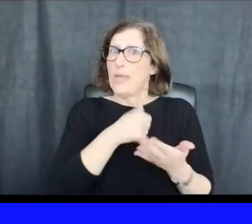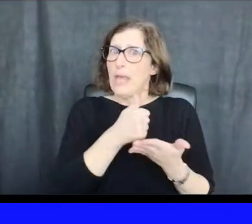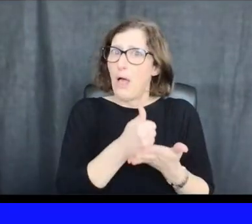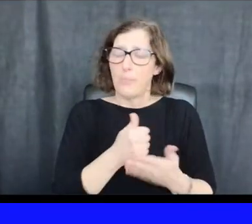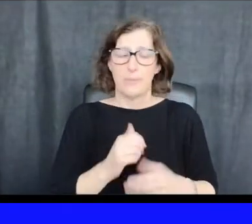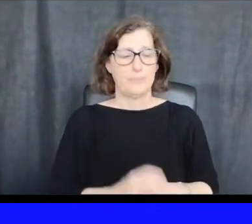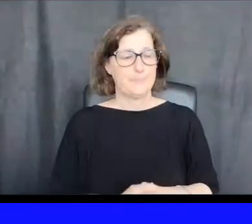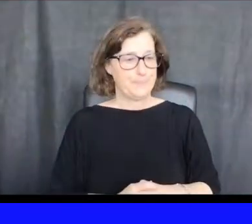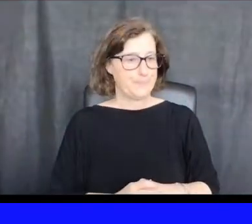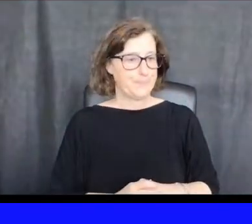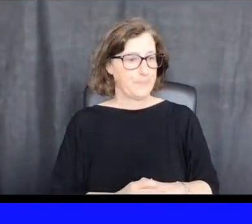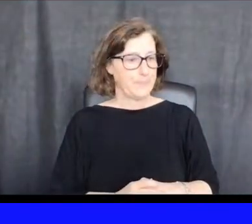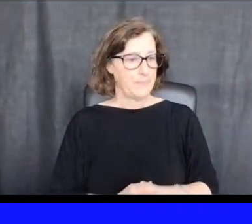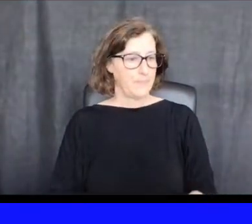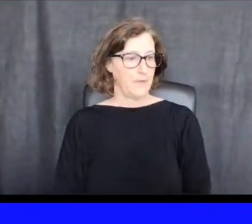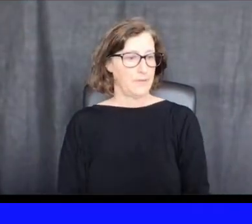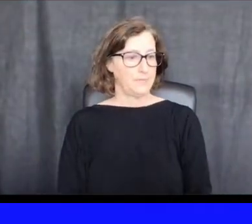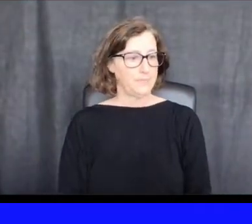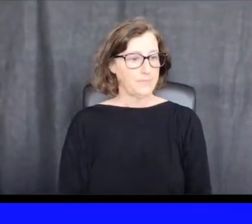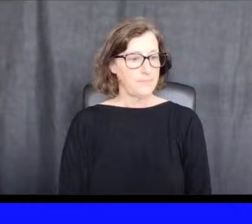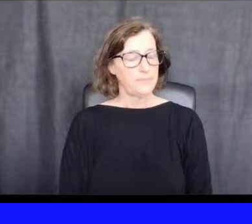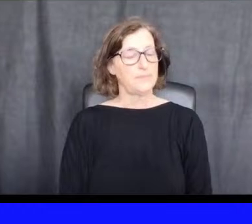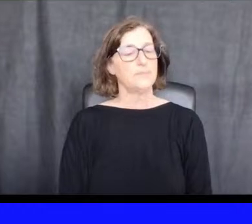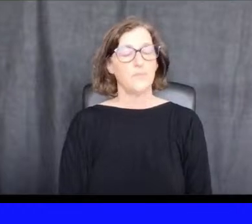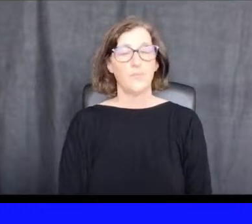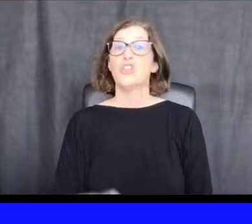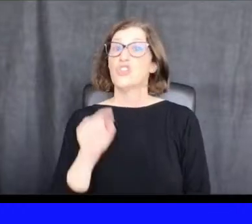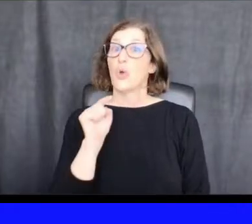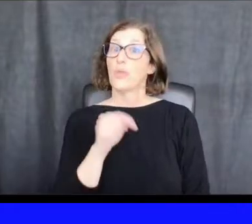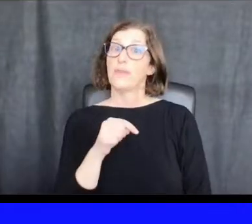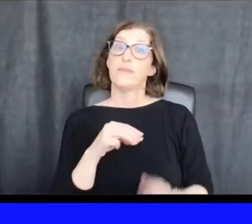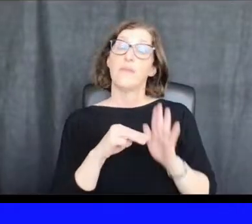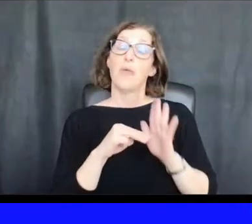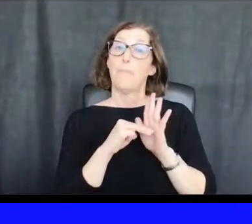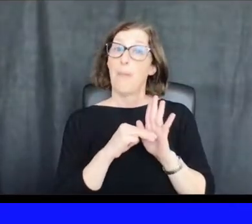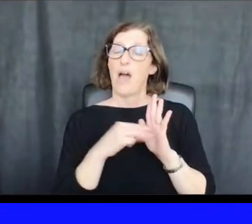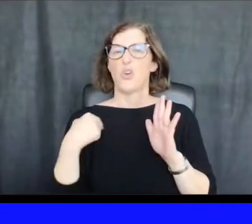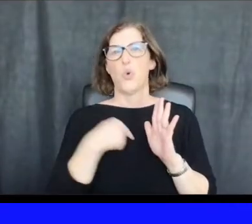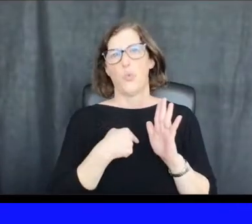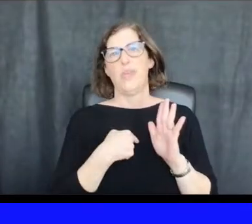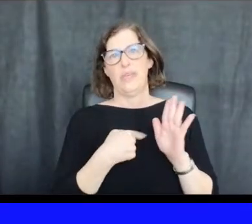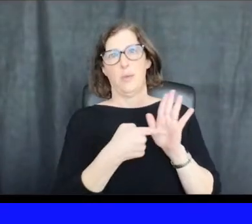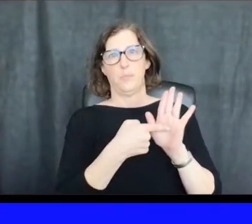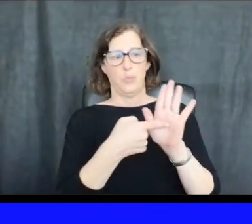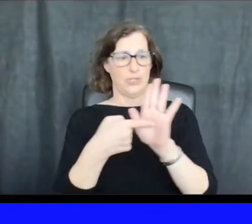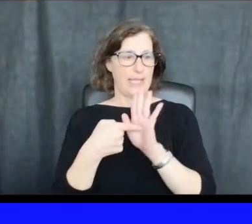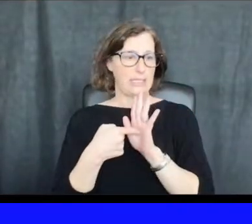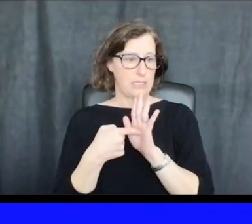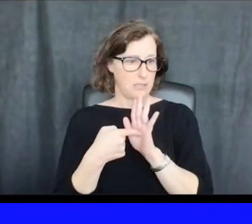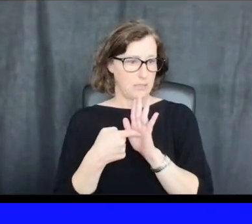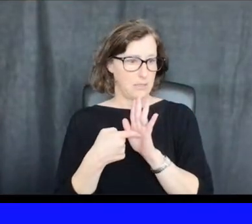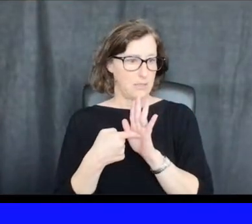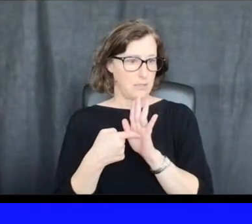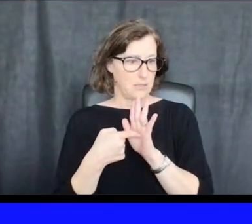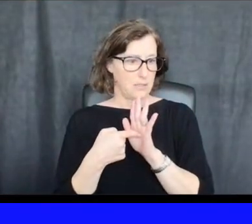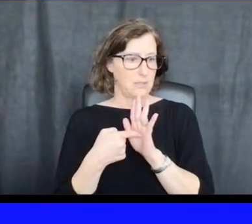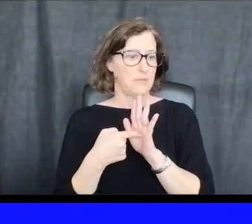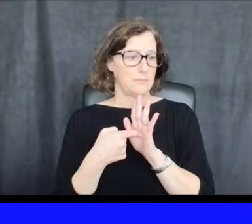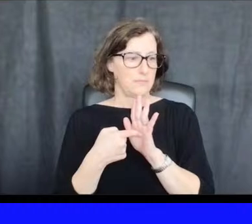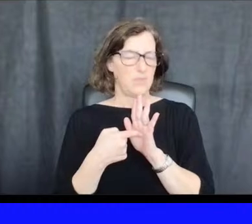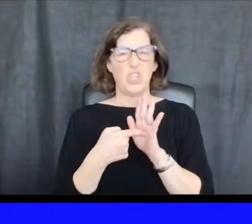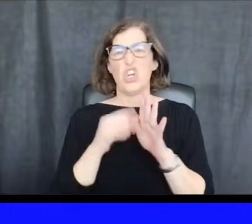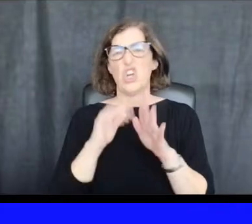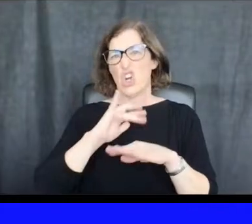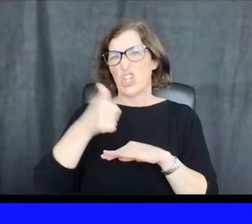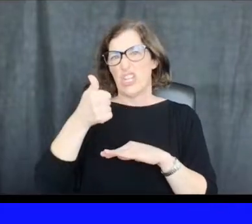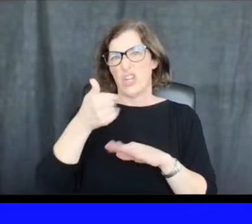circle this year, late in the year, we added community health workers to our primary care team, which has been a great help to all our patients, but I